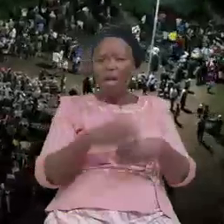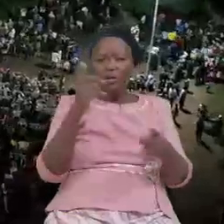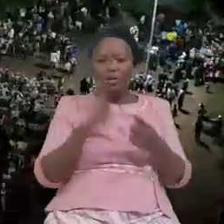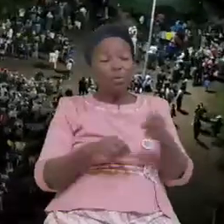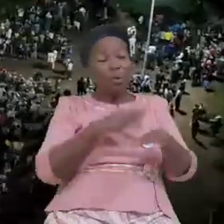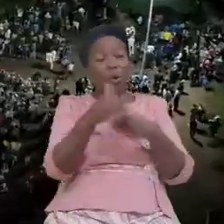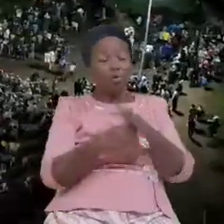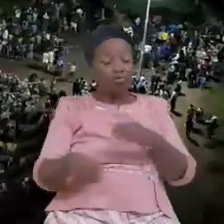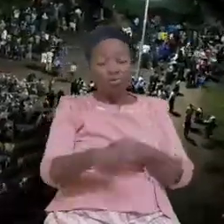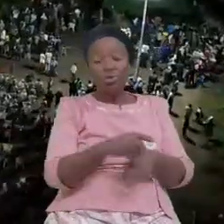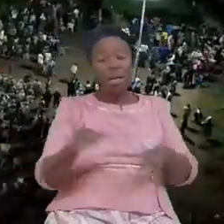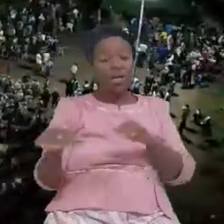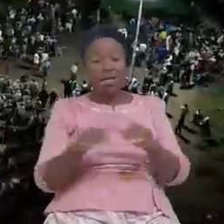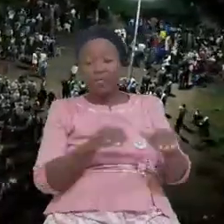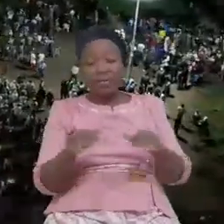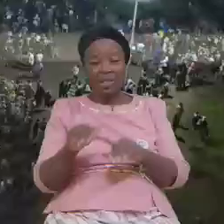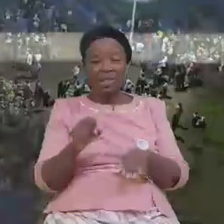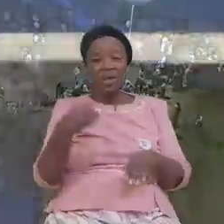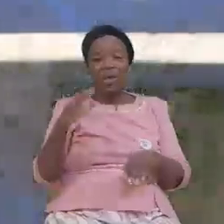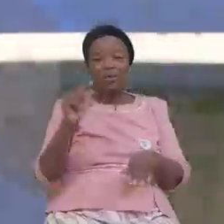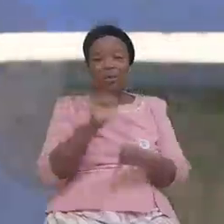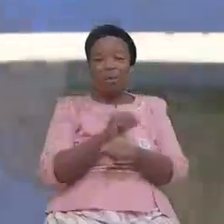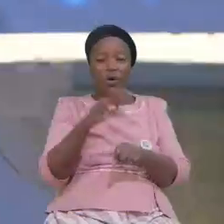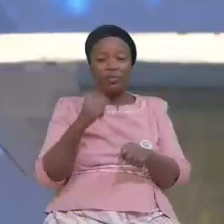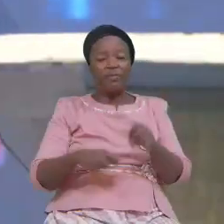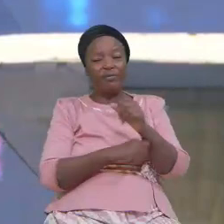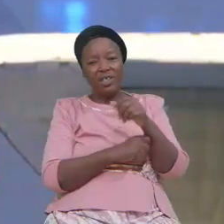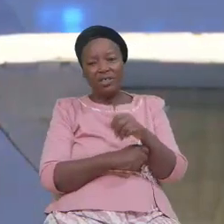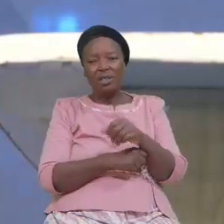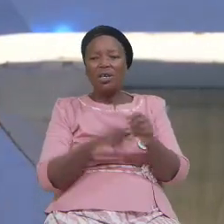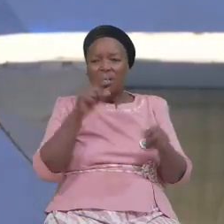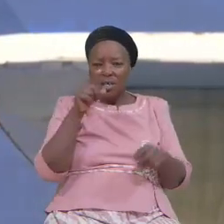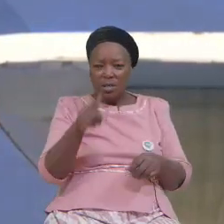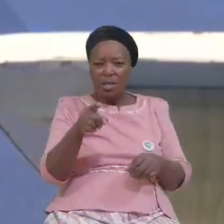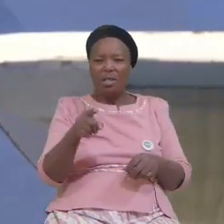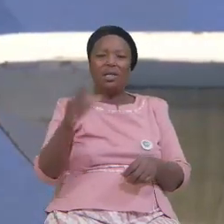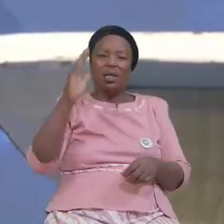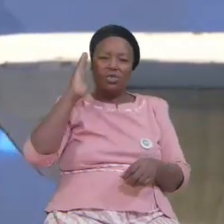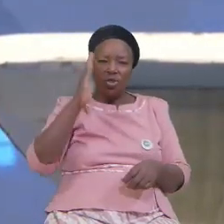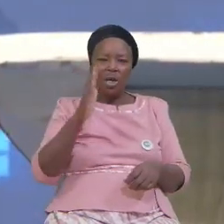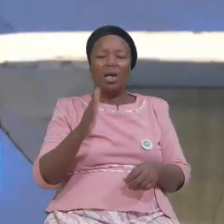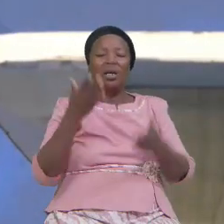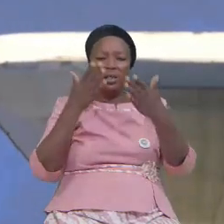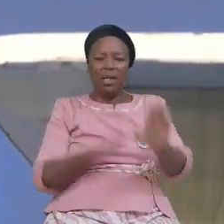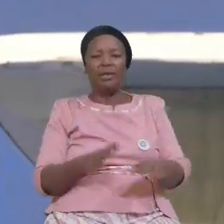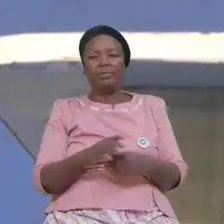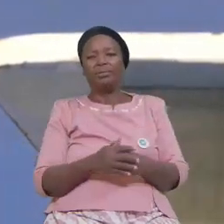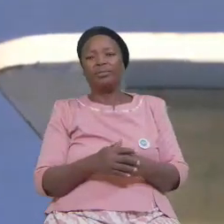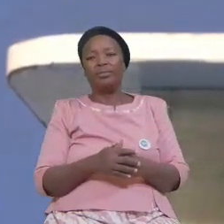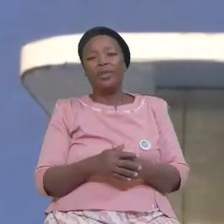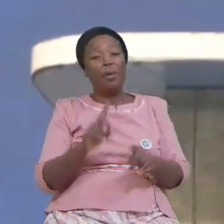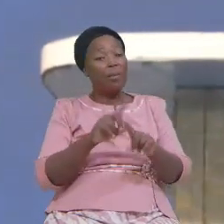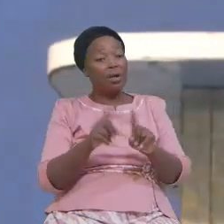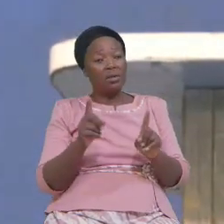those activities of the works of the flesh, ye shall die.